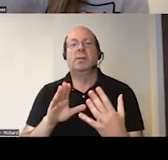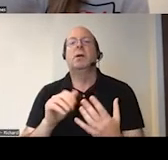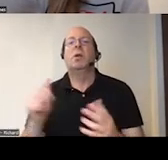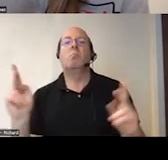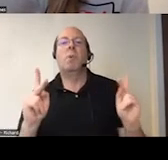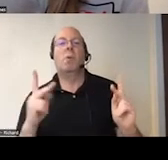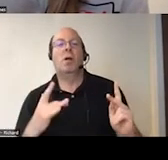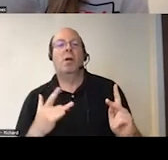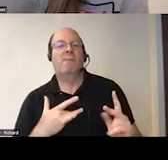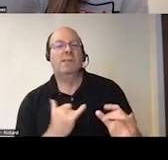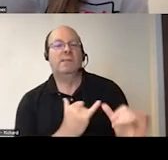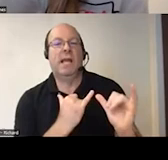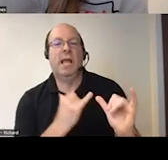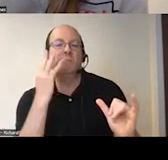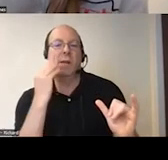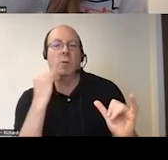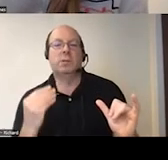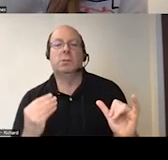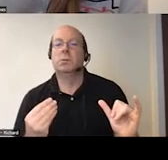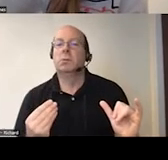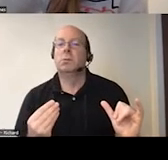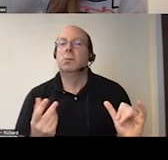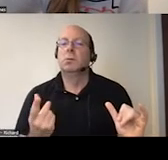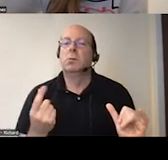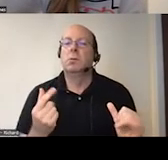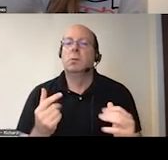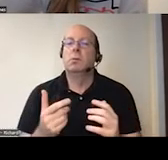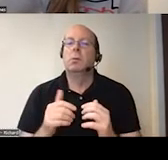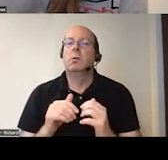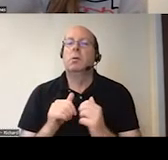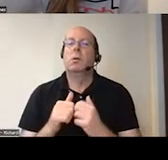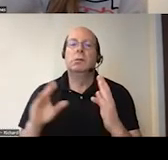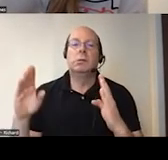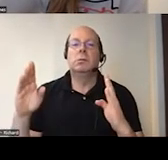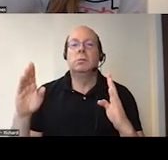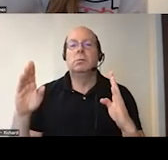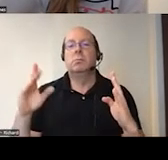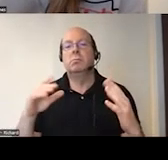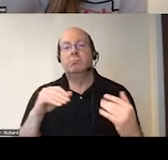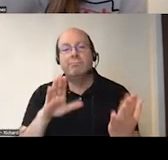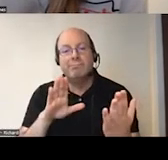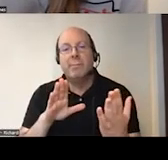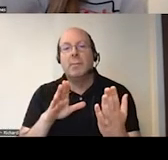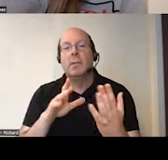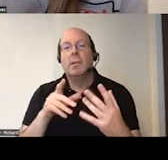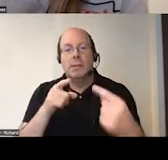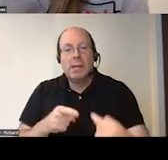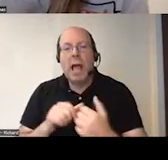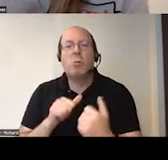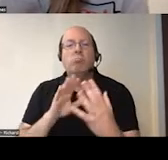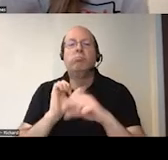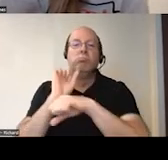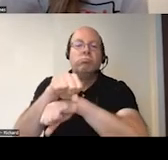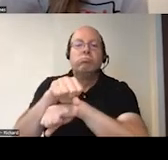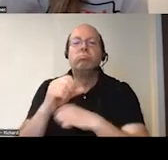who might have be experiencing some of these same challenges? And maybe how did you overcome them, or how are you overcoming them?